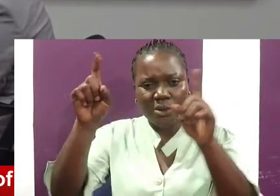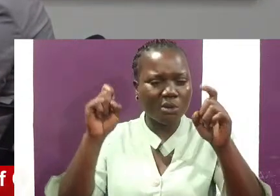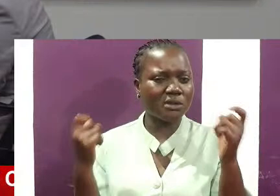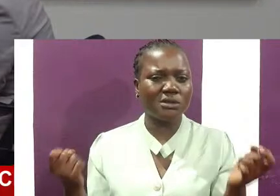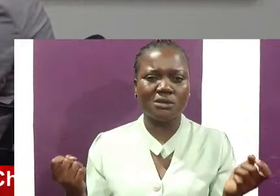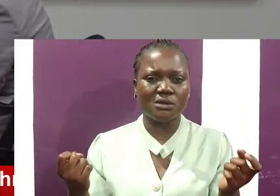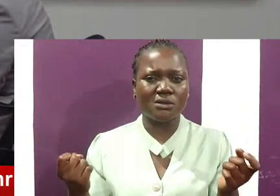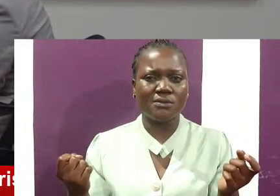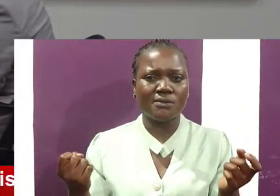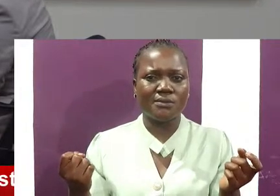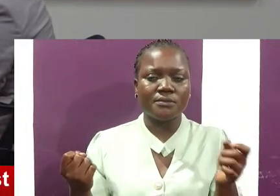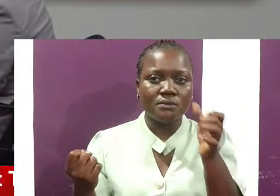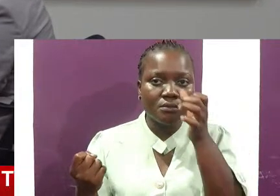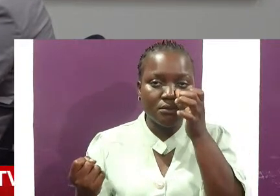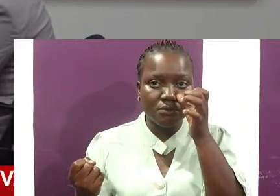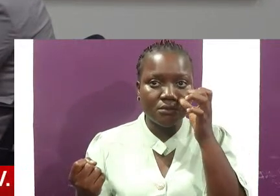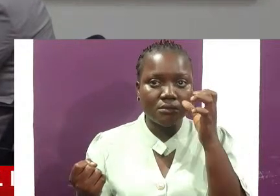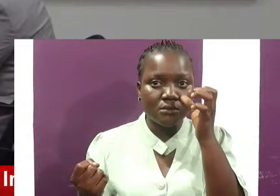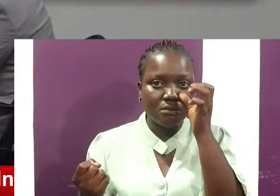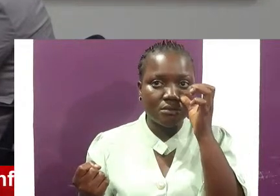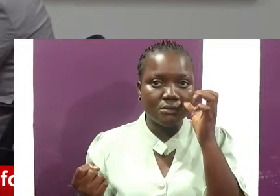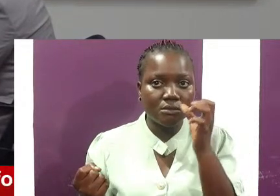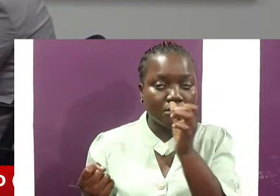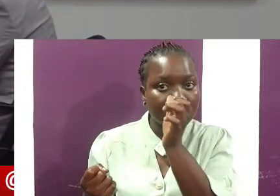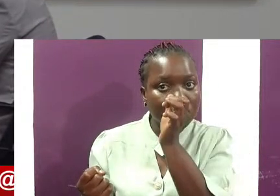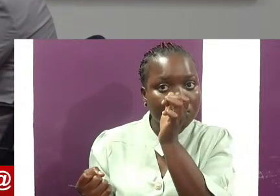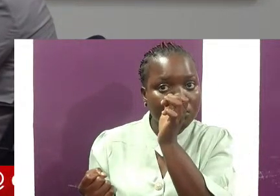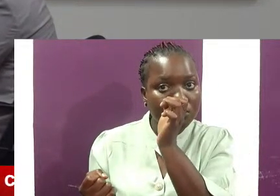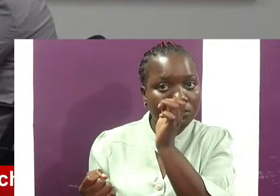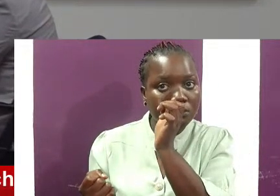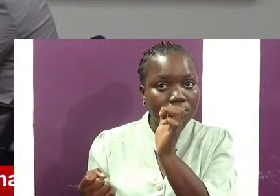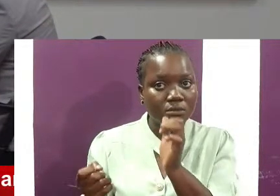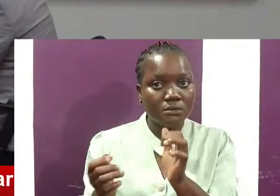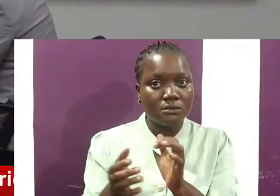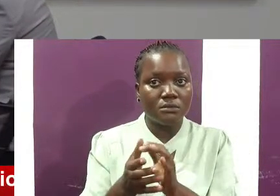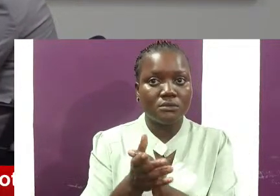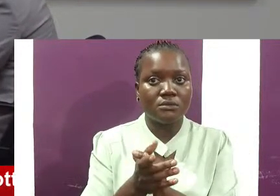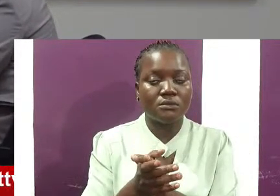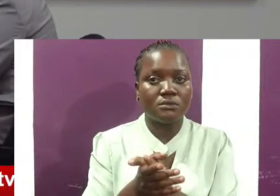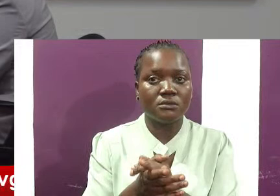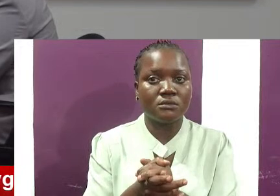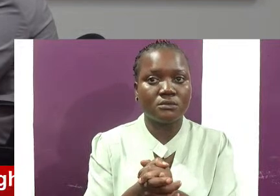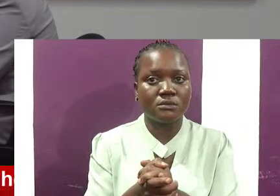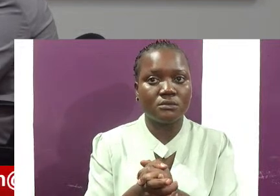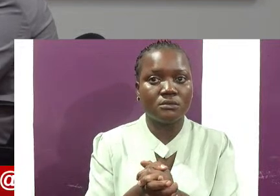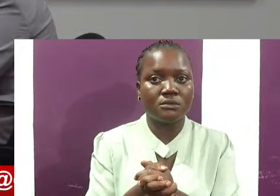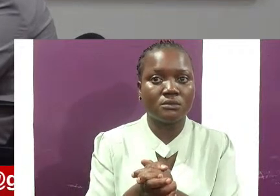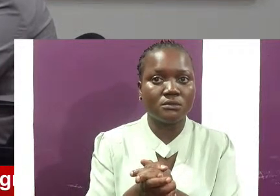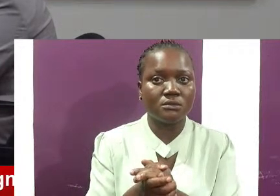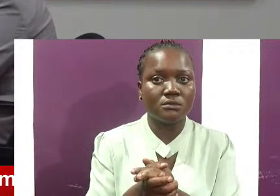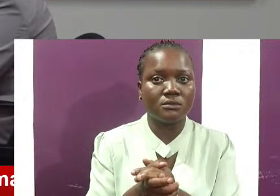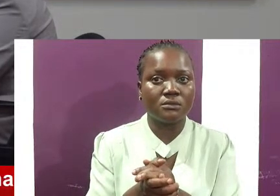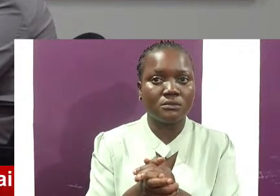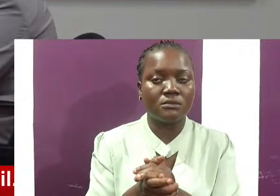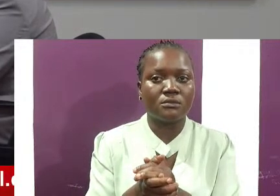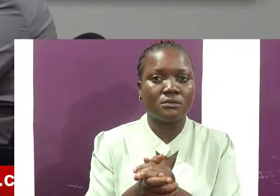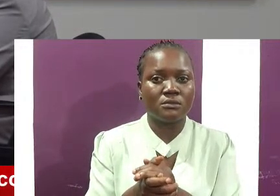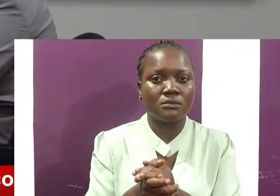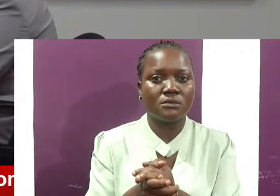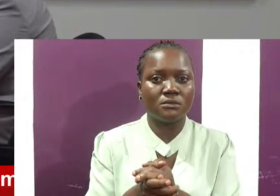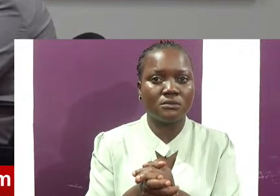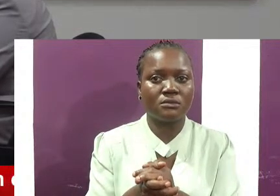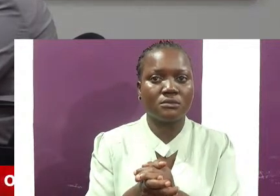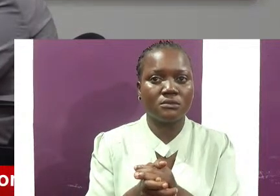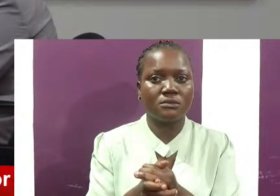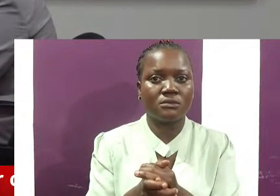giving alms, and was, by all accounts, what the average citizen of his time would say was an upright person, righteous